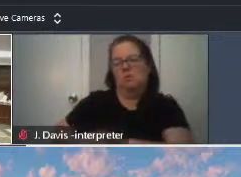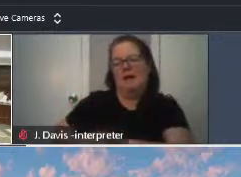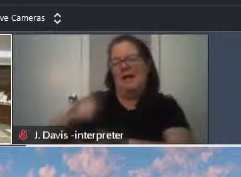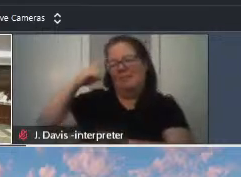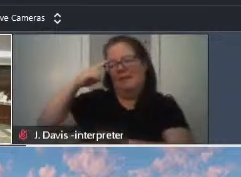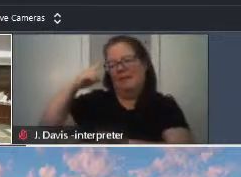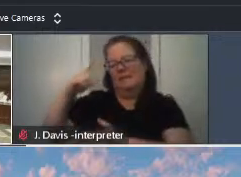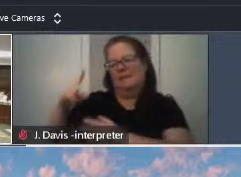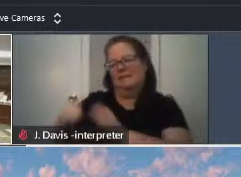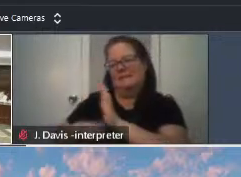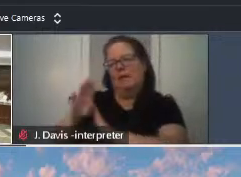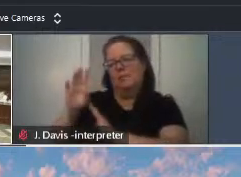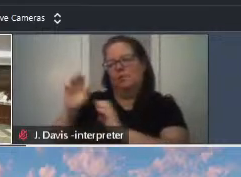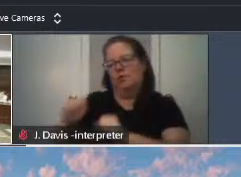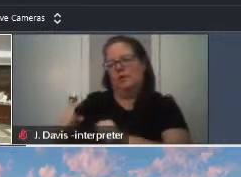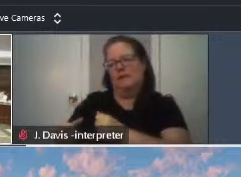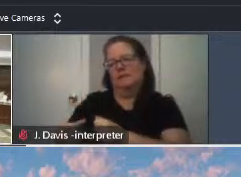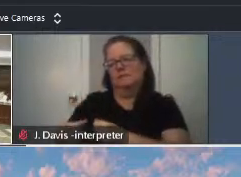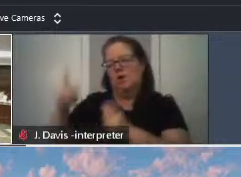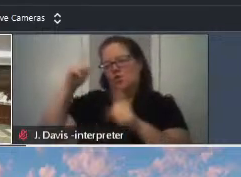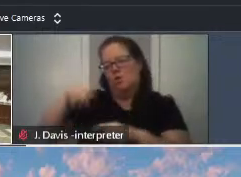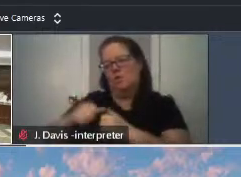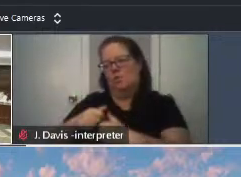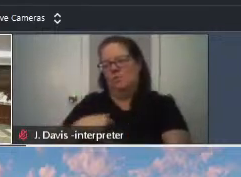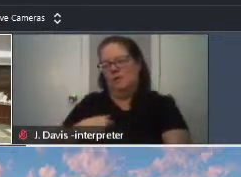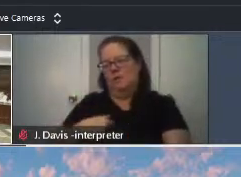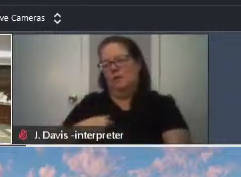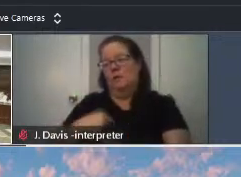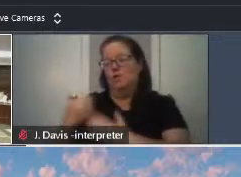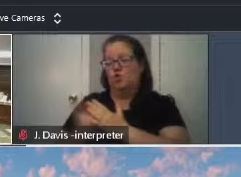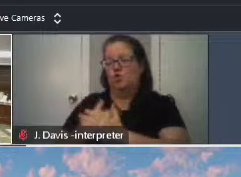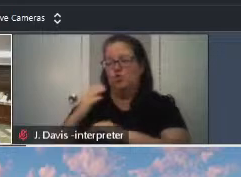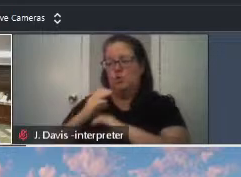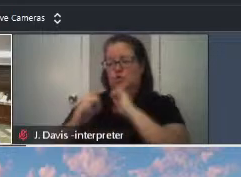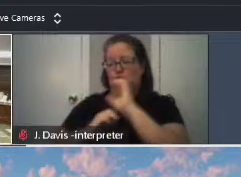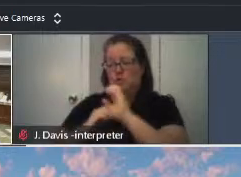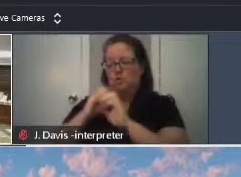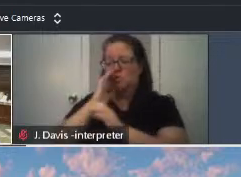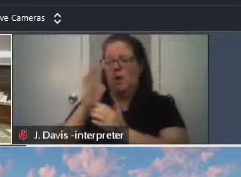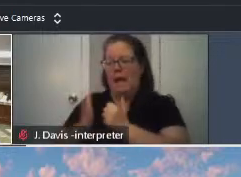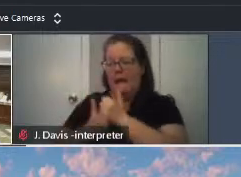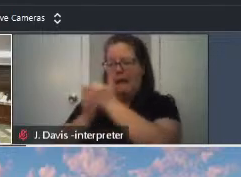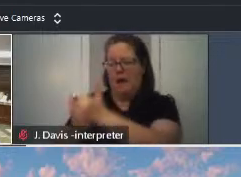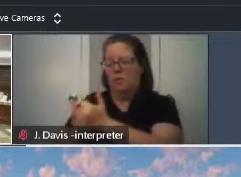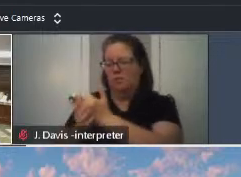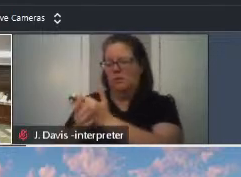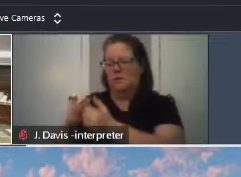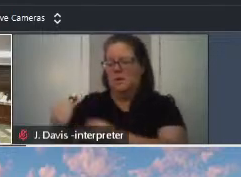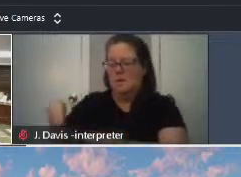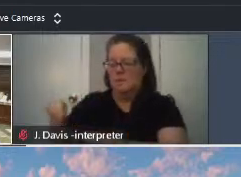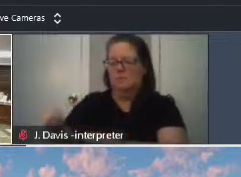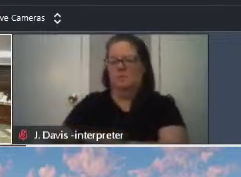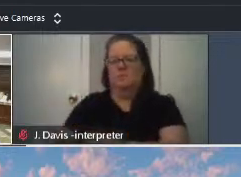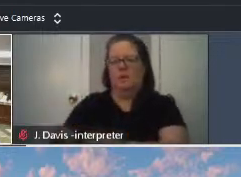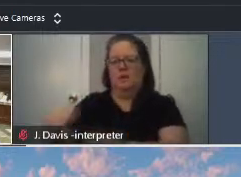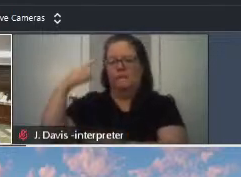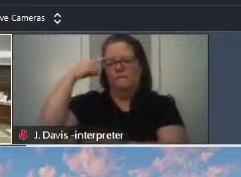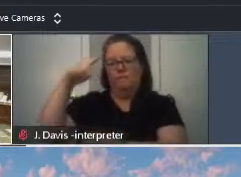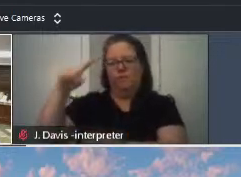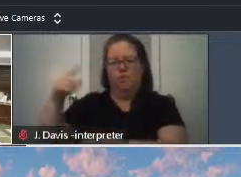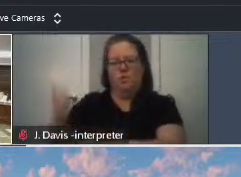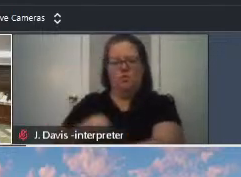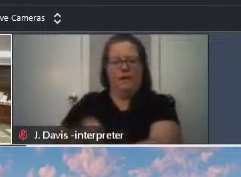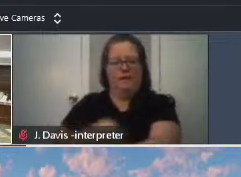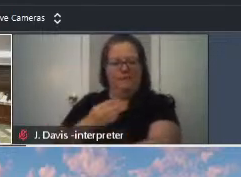can corroborate this, but the new construction will help finance the